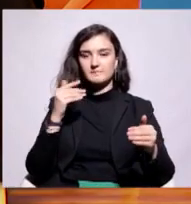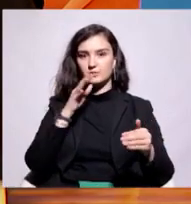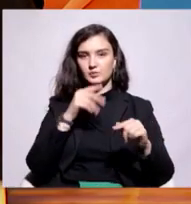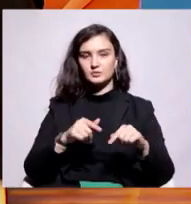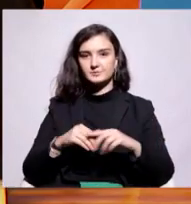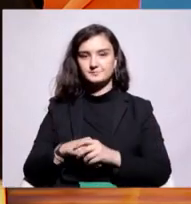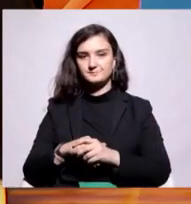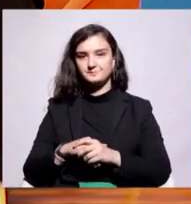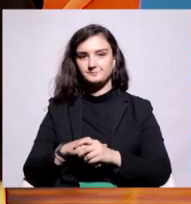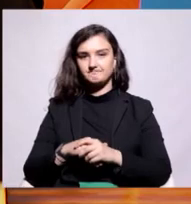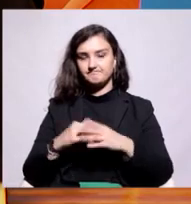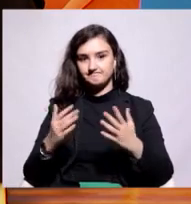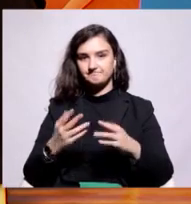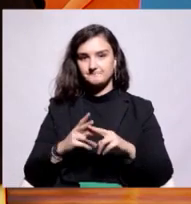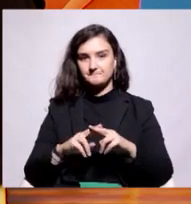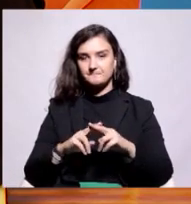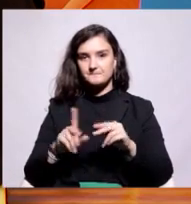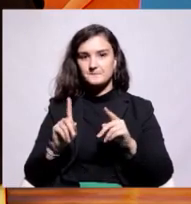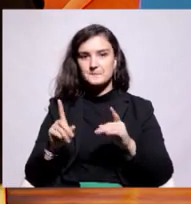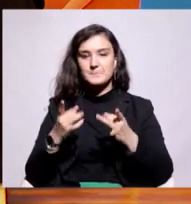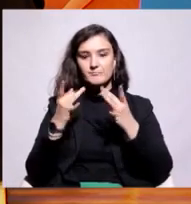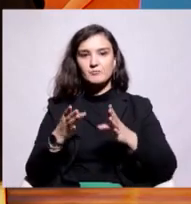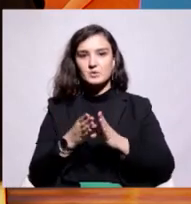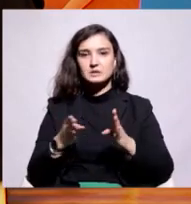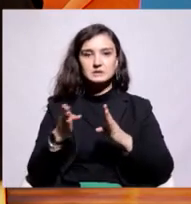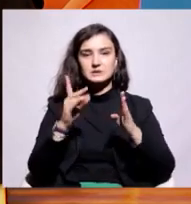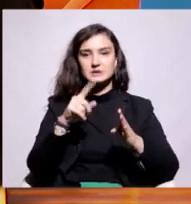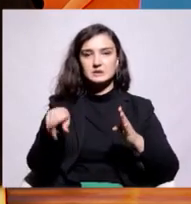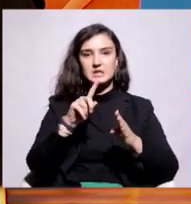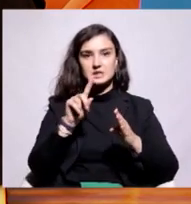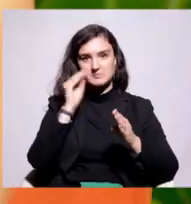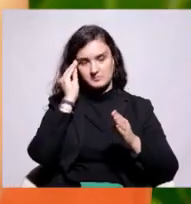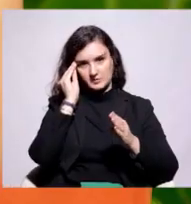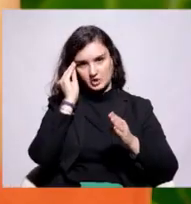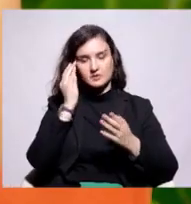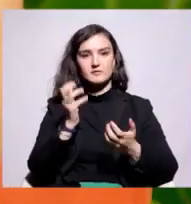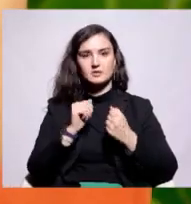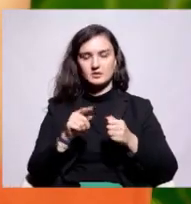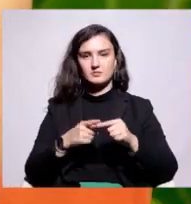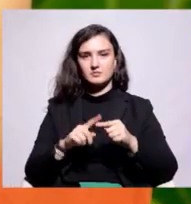time. So simpler way of life, that's what they considered it to be.